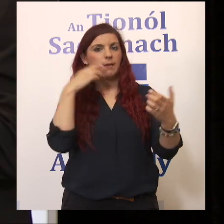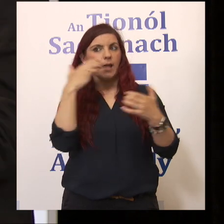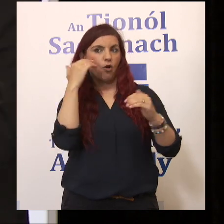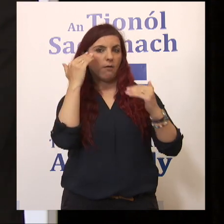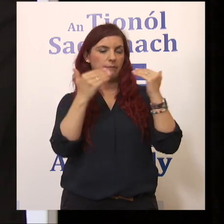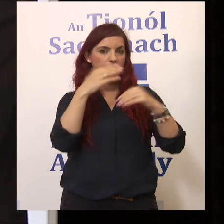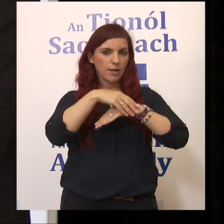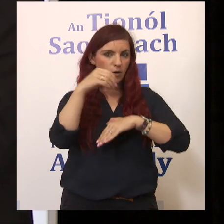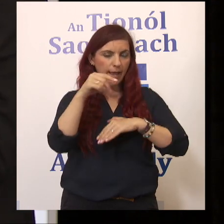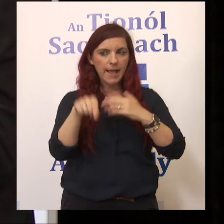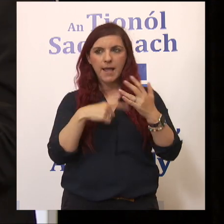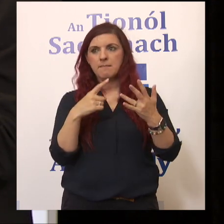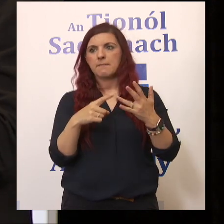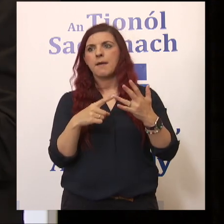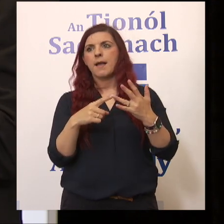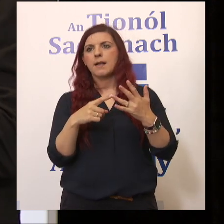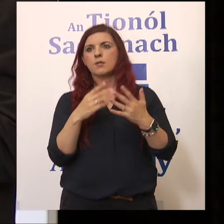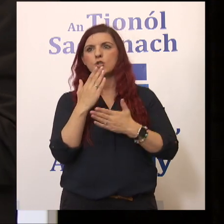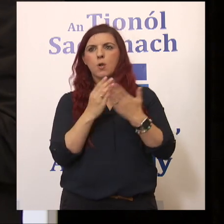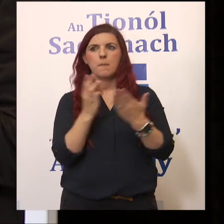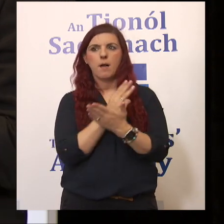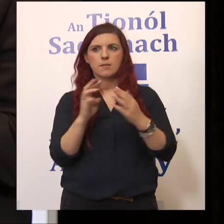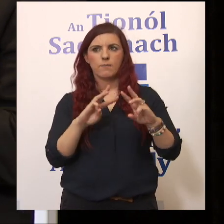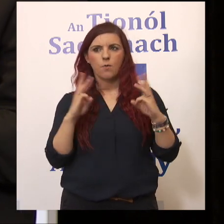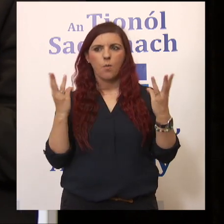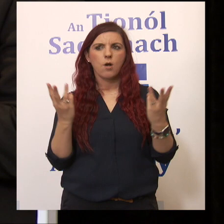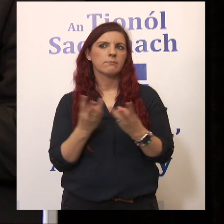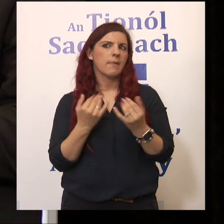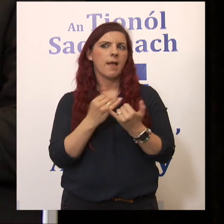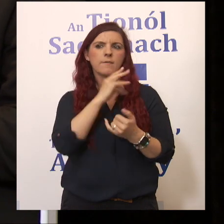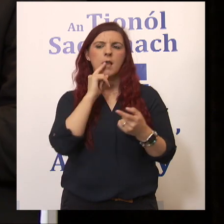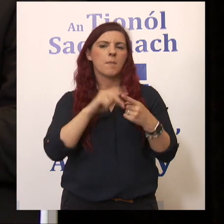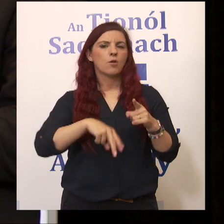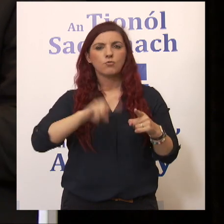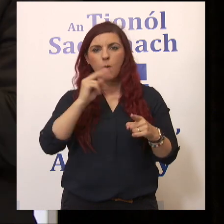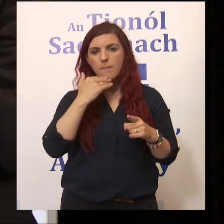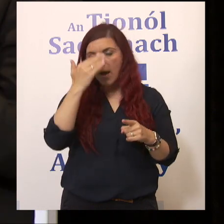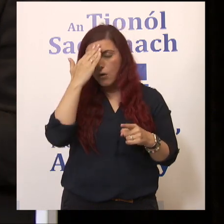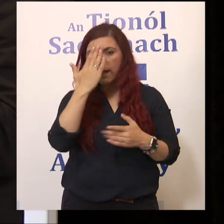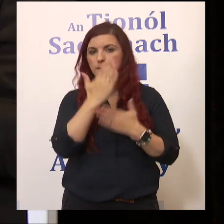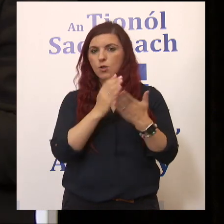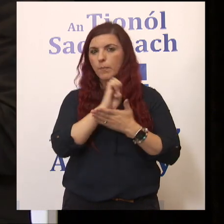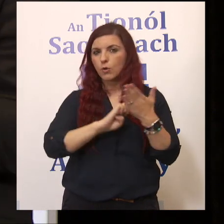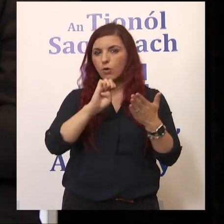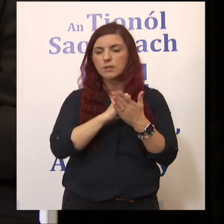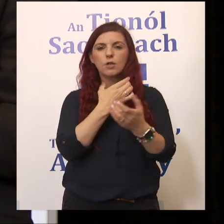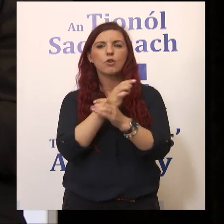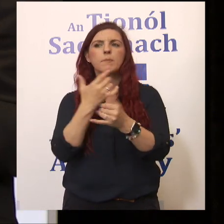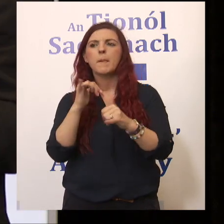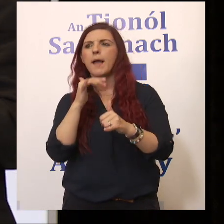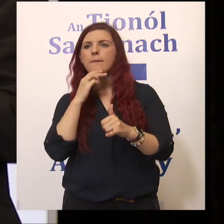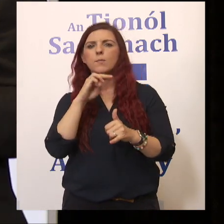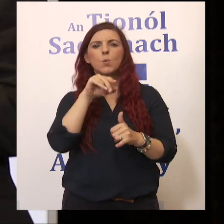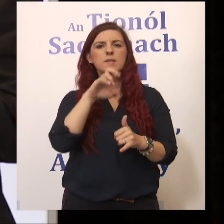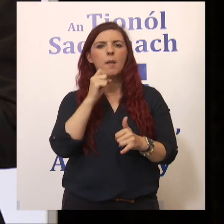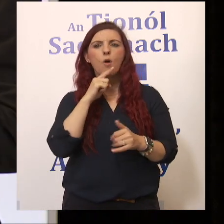that. And in some parts of the world as well, North America, some European countries, you might have a municipal or a local police force as well,